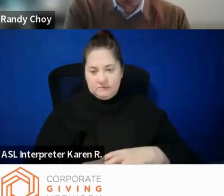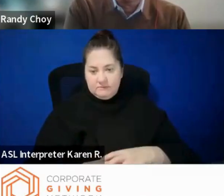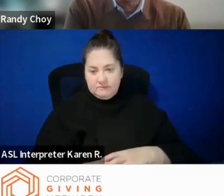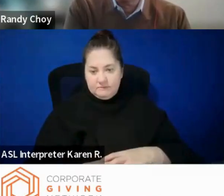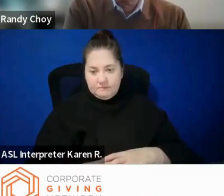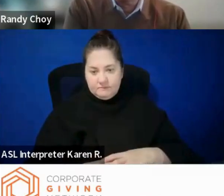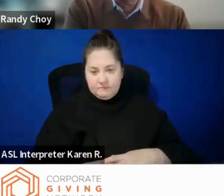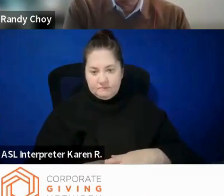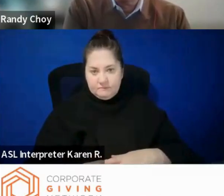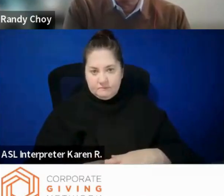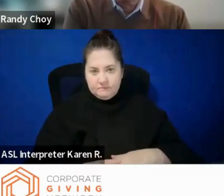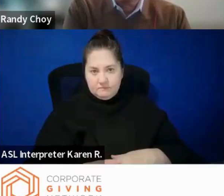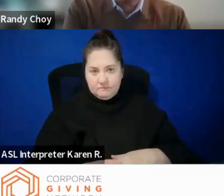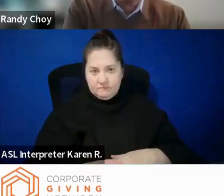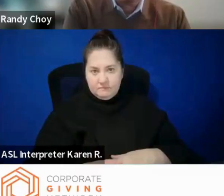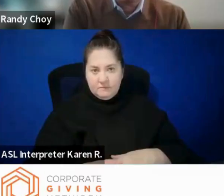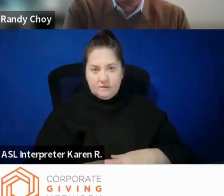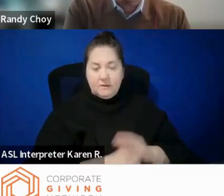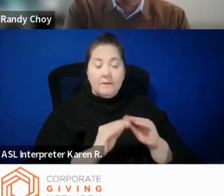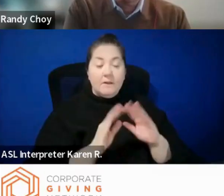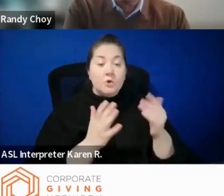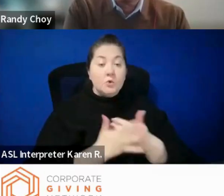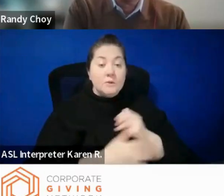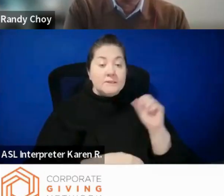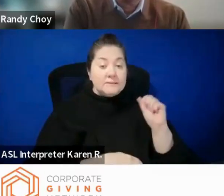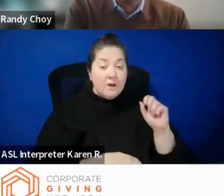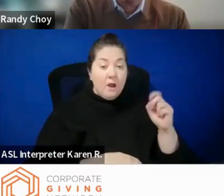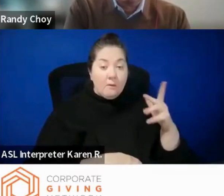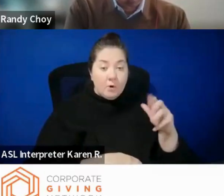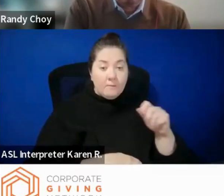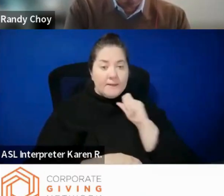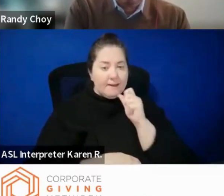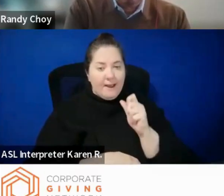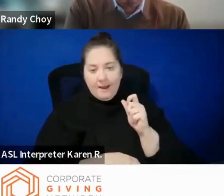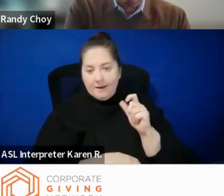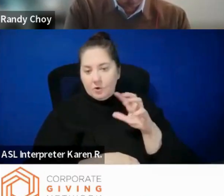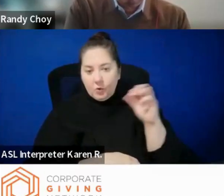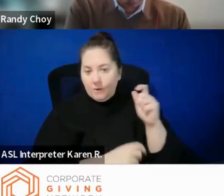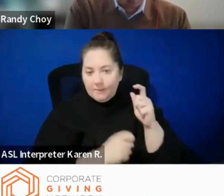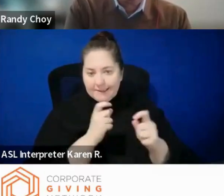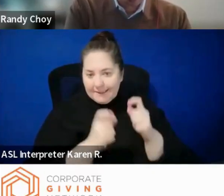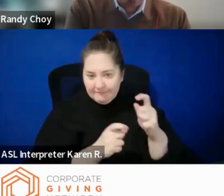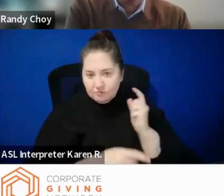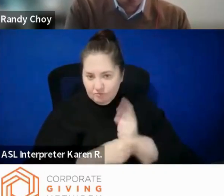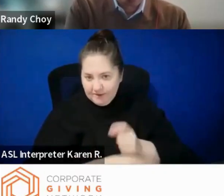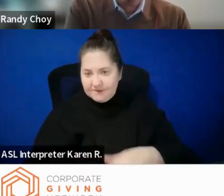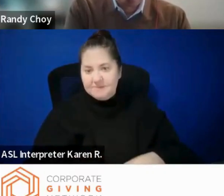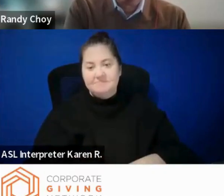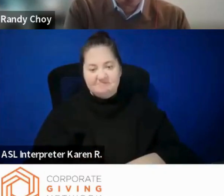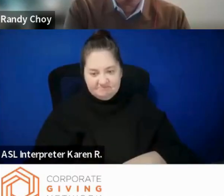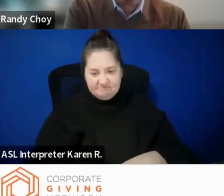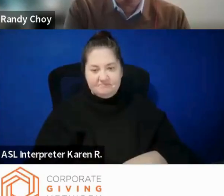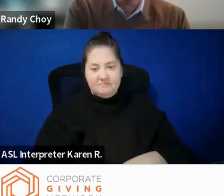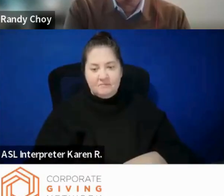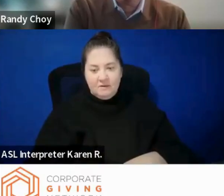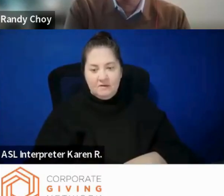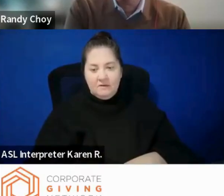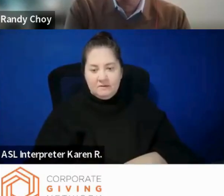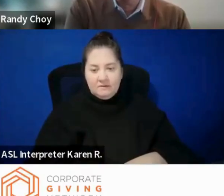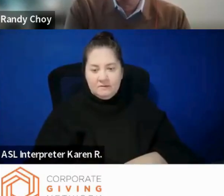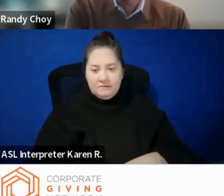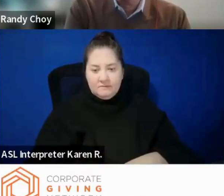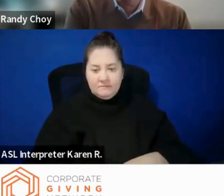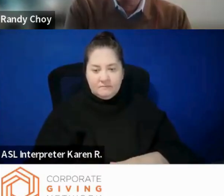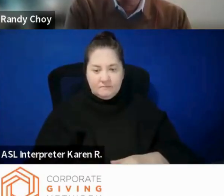Yeah. I want to say, let me clarify. I'm new to Seattle Opera, but not to corporate philanthropy. That's right. But it is